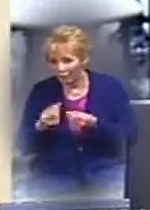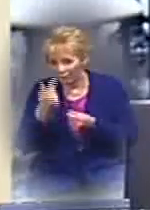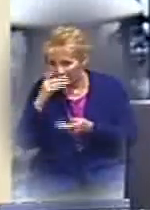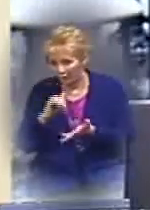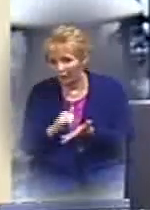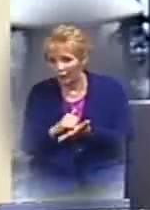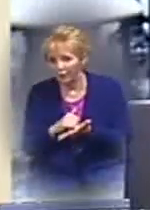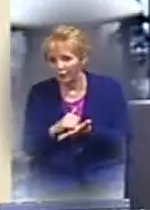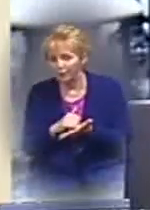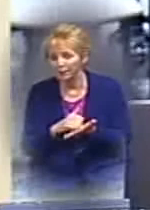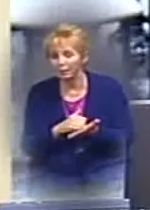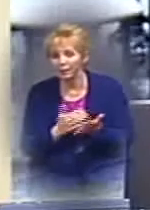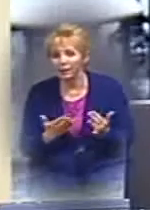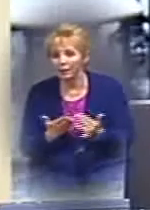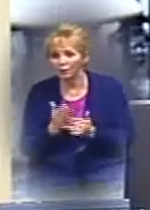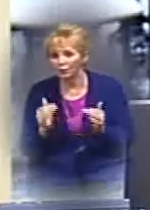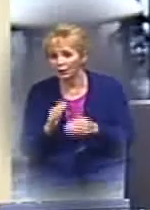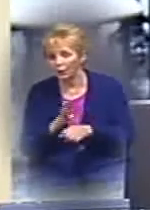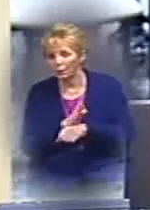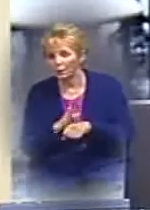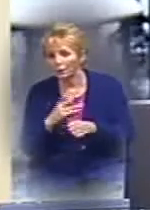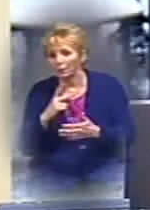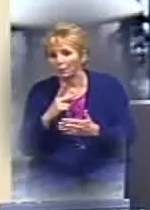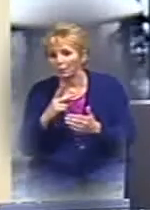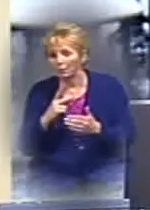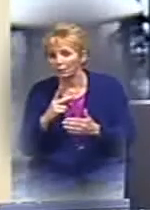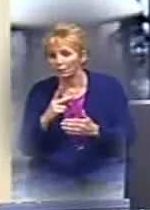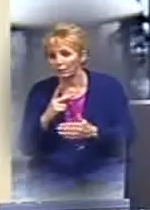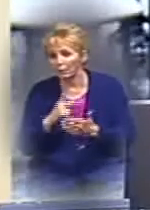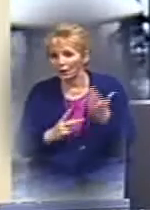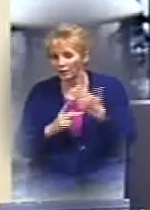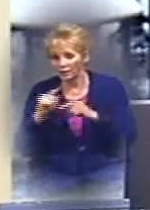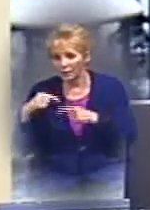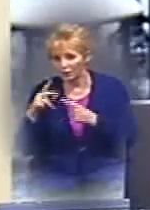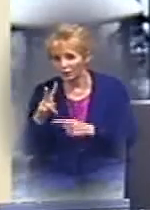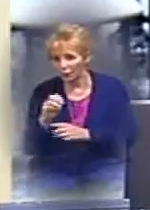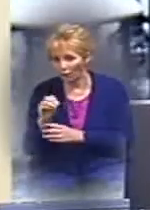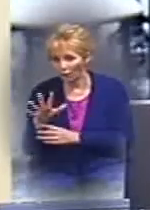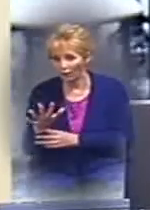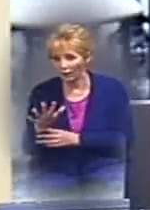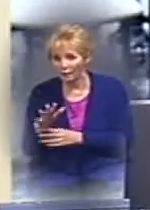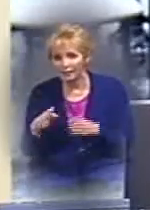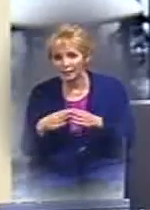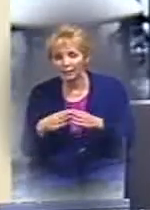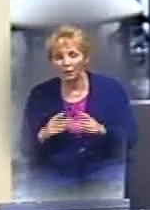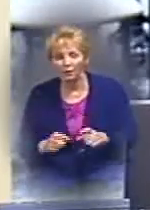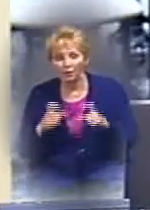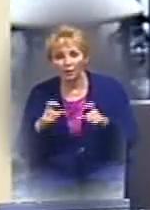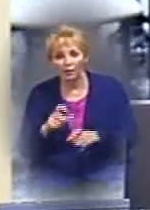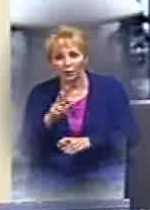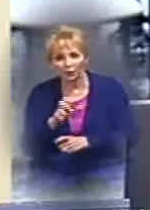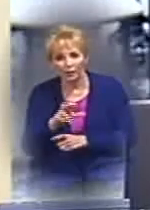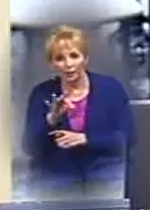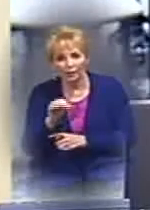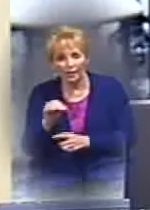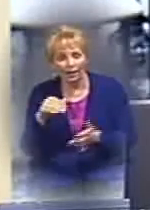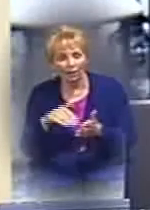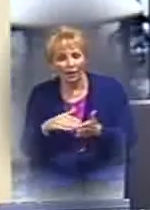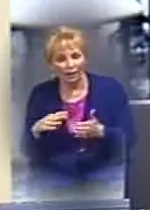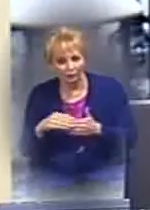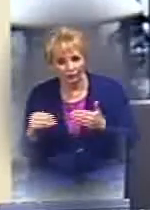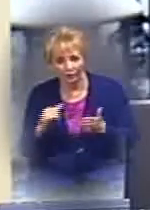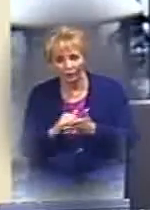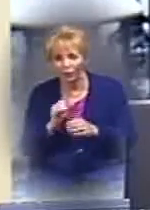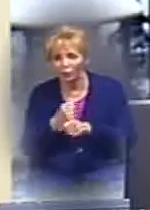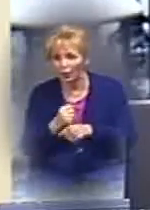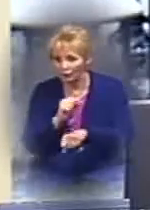And then through the Small Business Loan Program, since 2005, the city has provided $309,000, and that